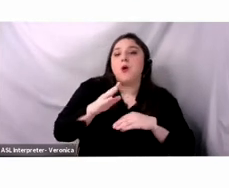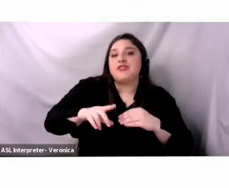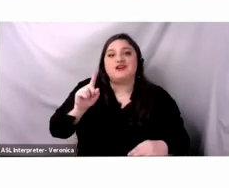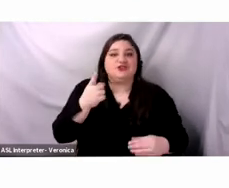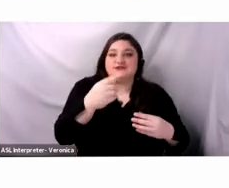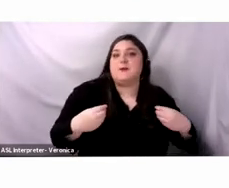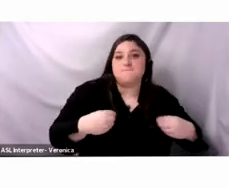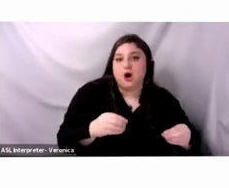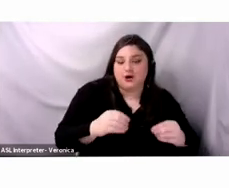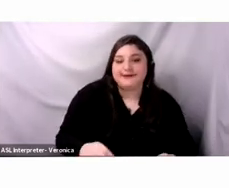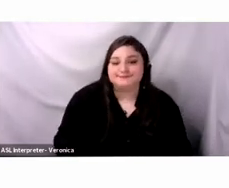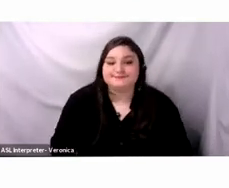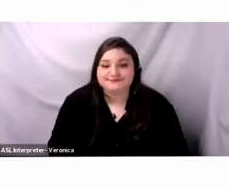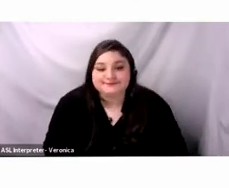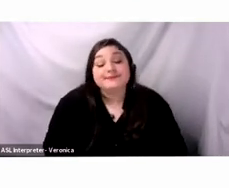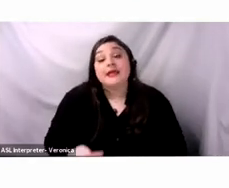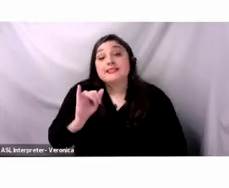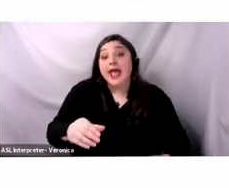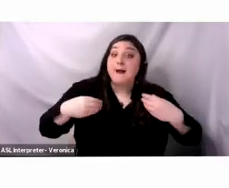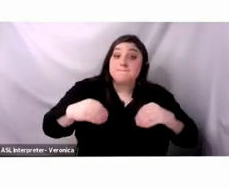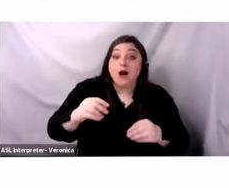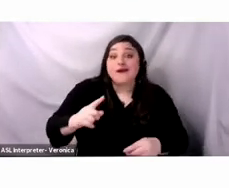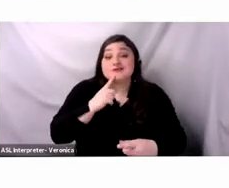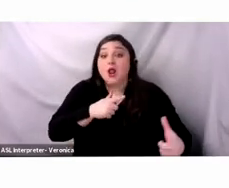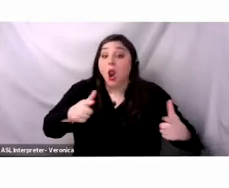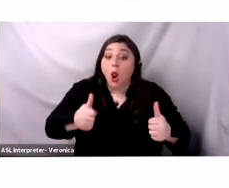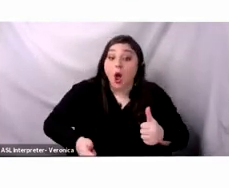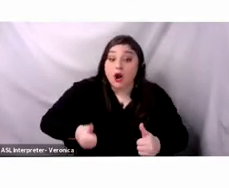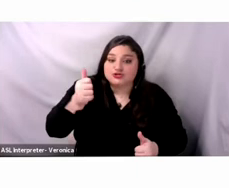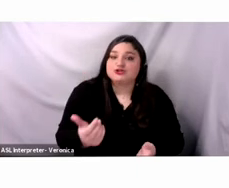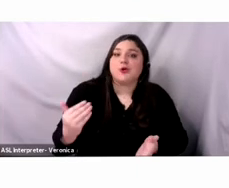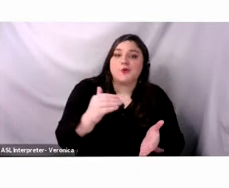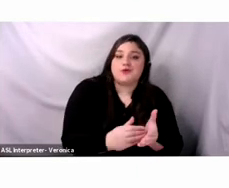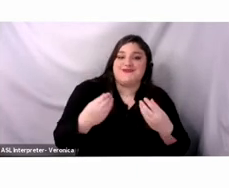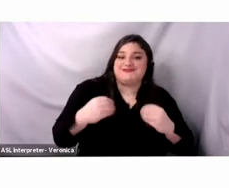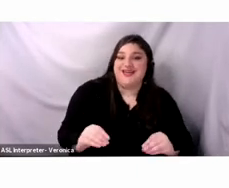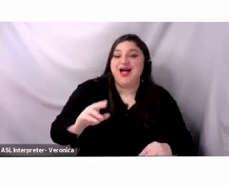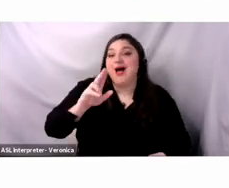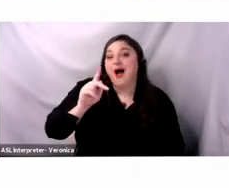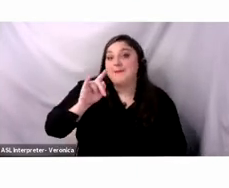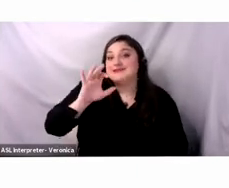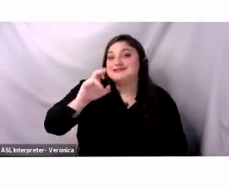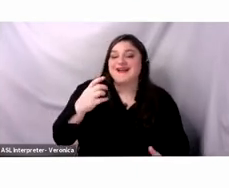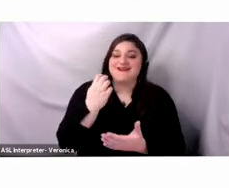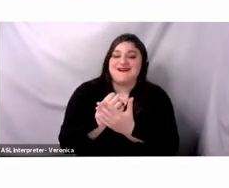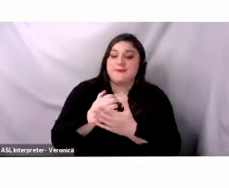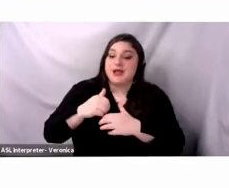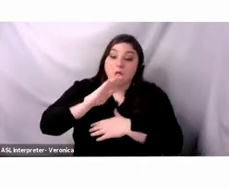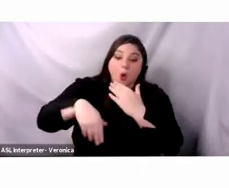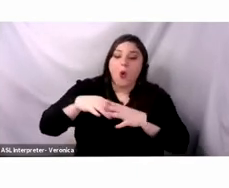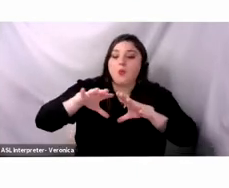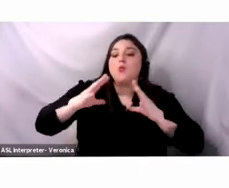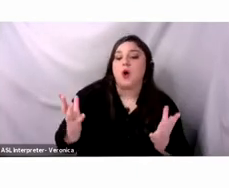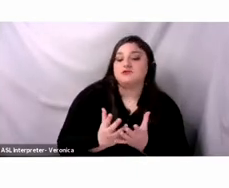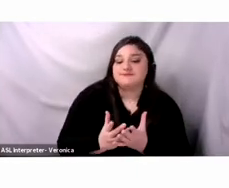Consumato is the largest resale and upcycling economy in the world. This combination of consumer agency, hundreds of skilled tailors, and the resilience